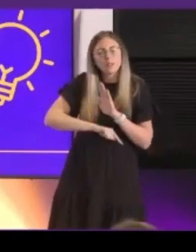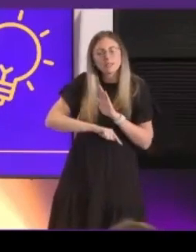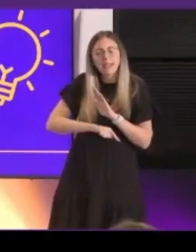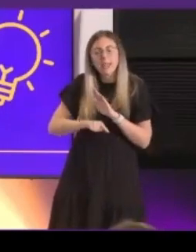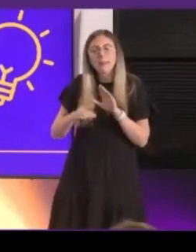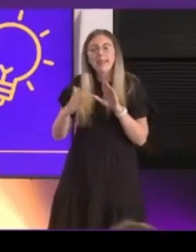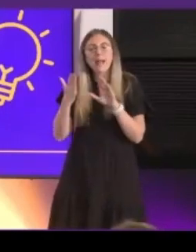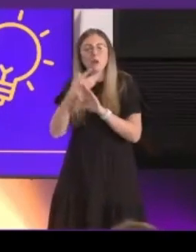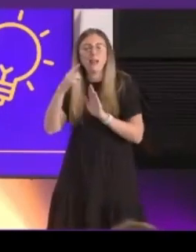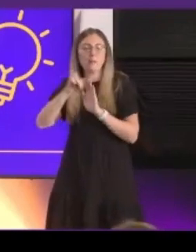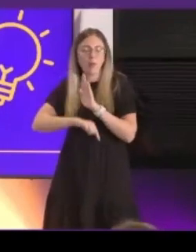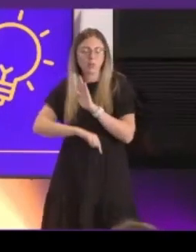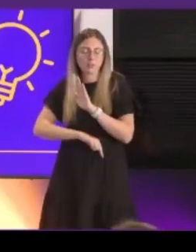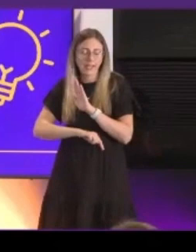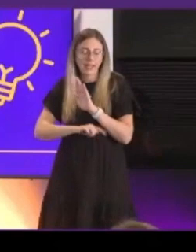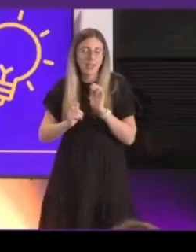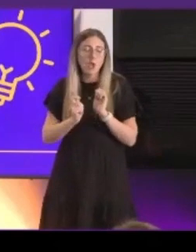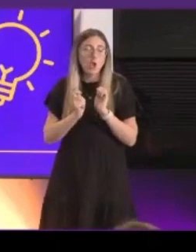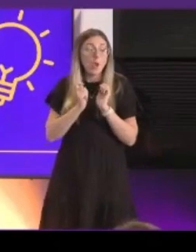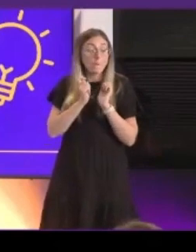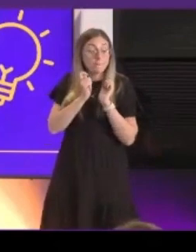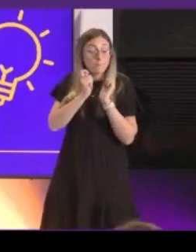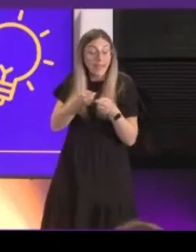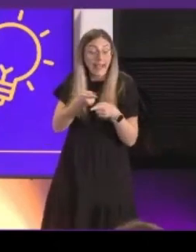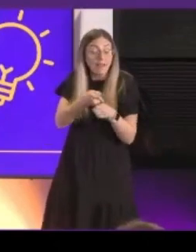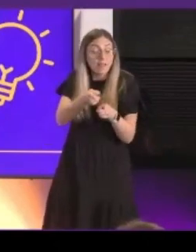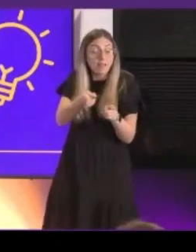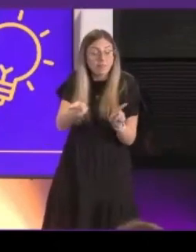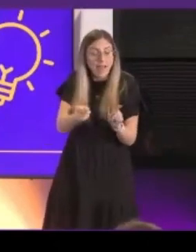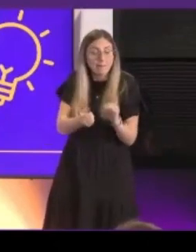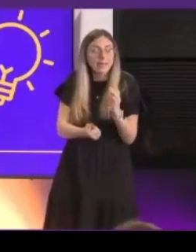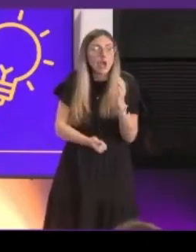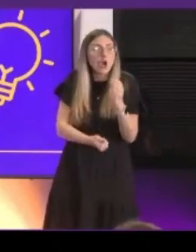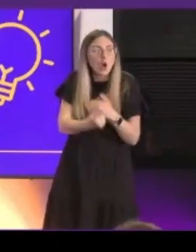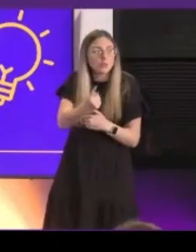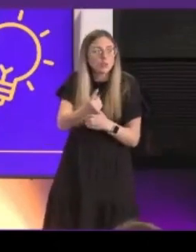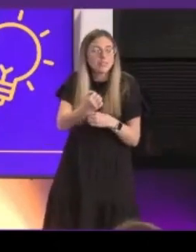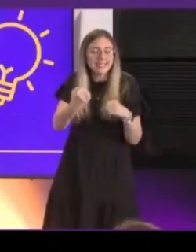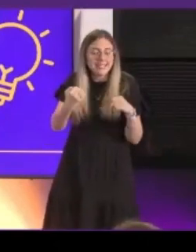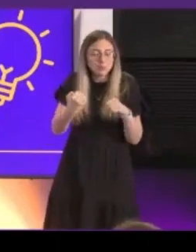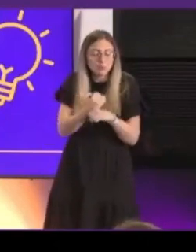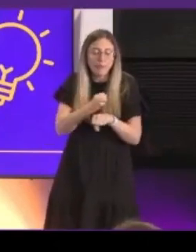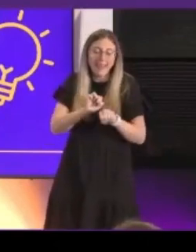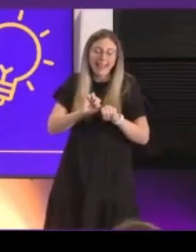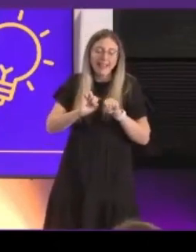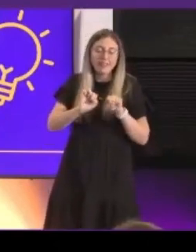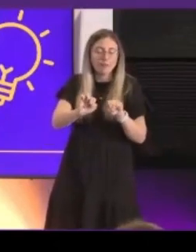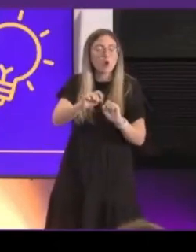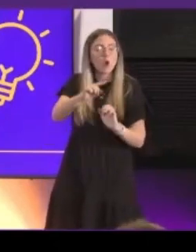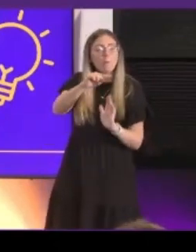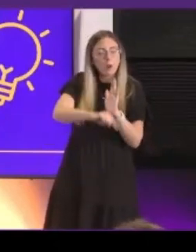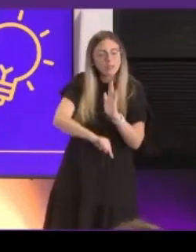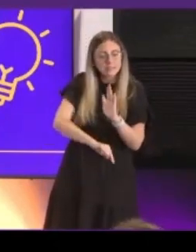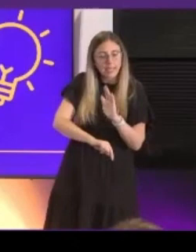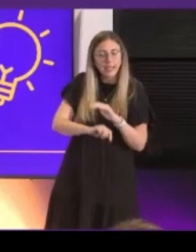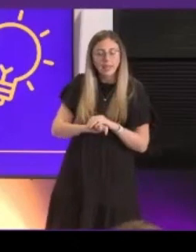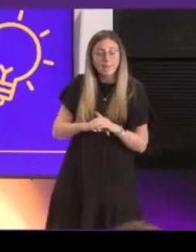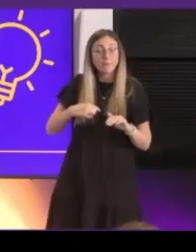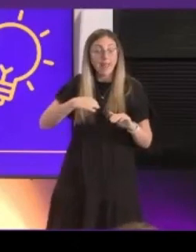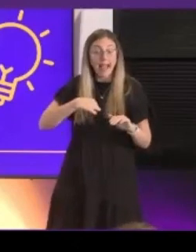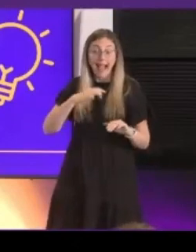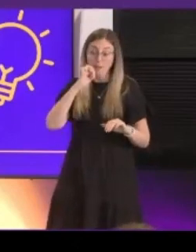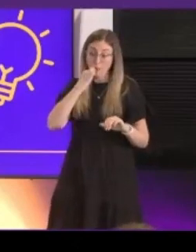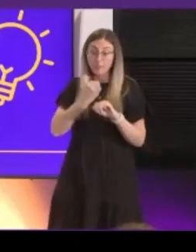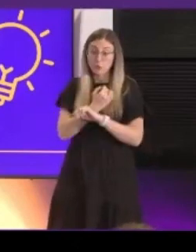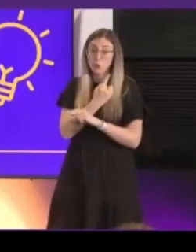party policy. But start with giving people who you engage with the opportunity to build their own personal policy on accessibility. I will do